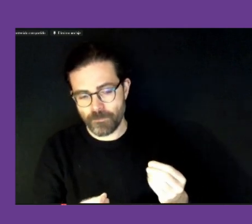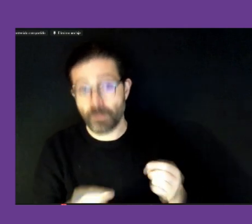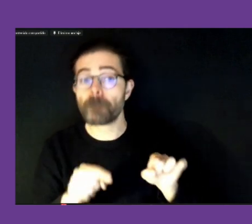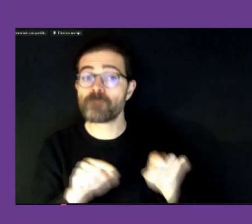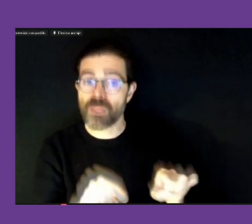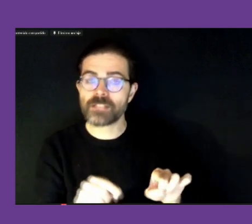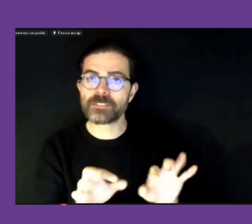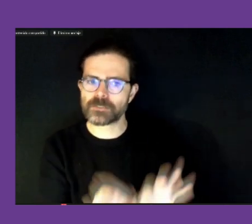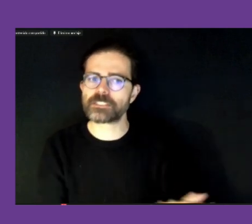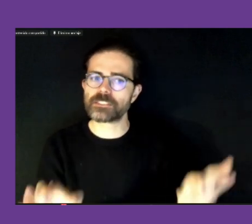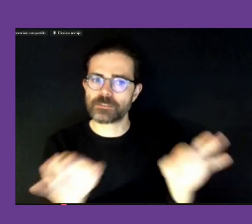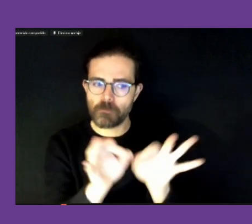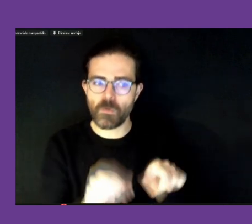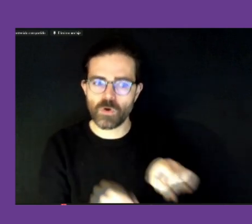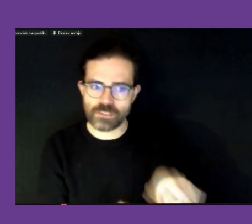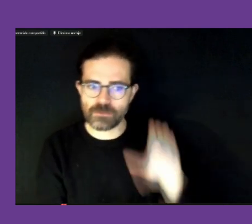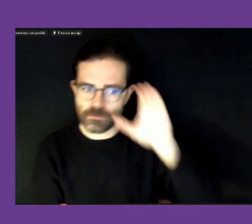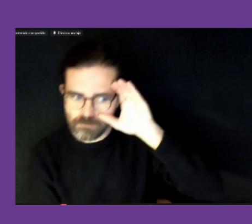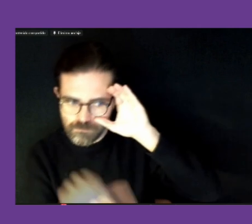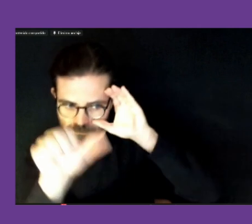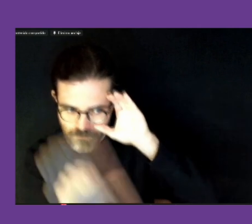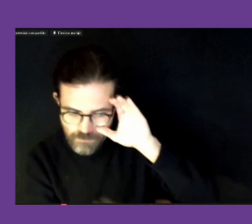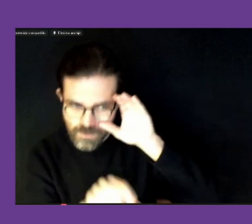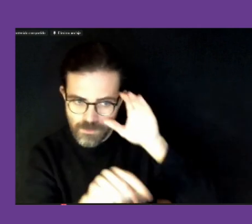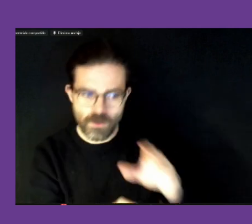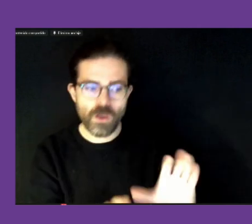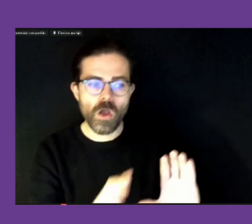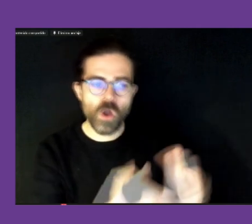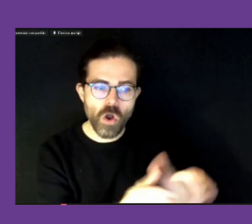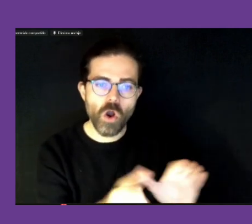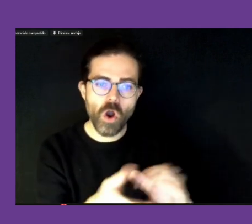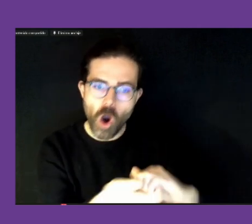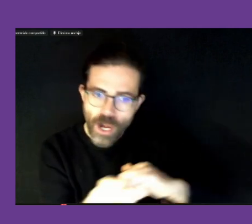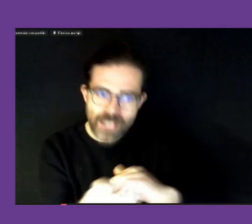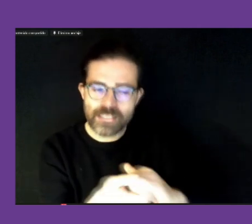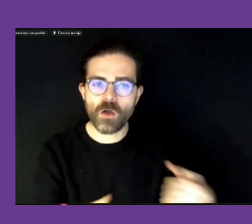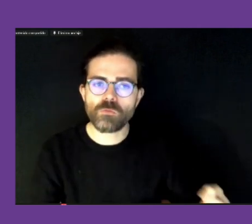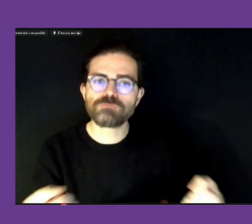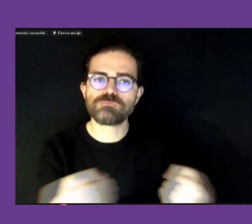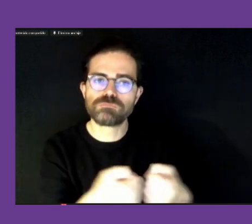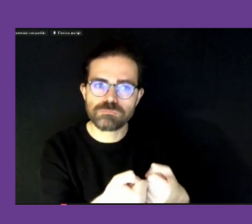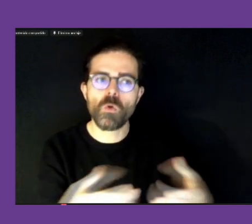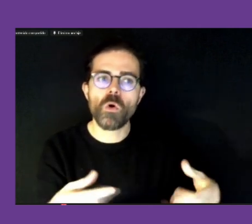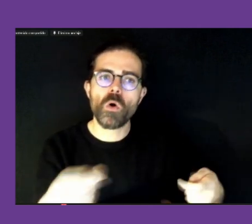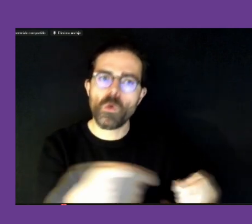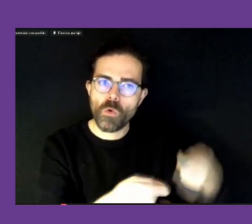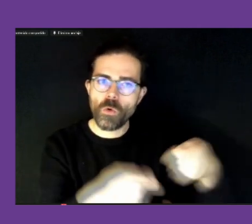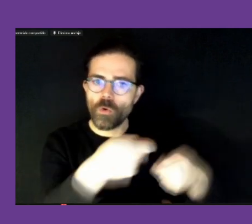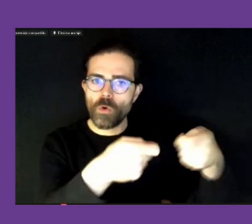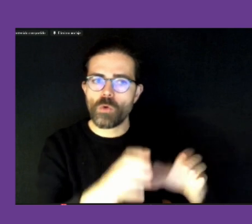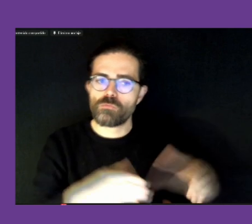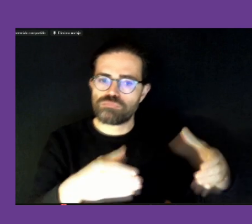that disability organizations, we join forces and we are active in the standardization process. We need